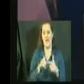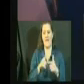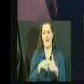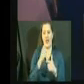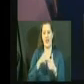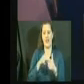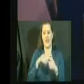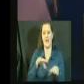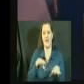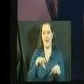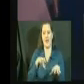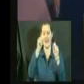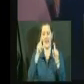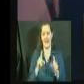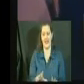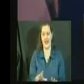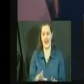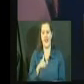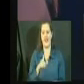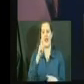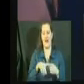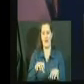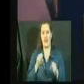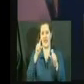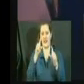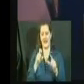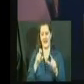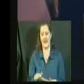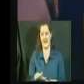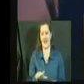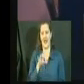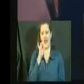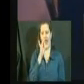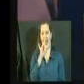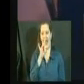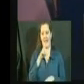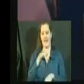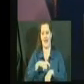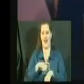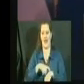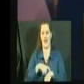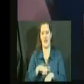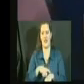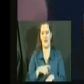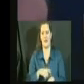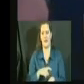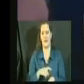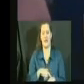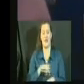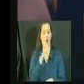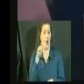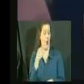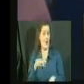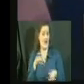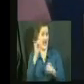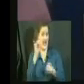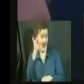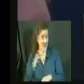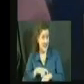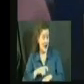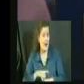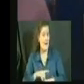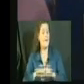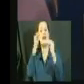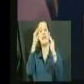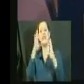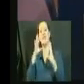they take that test, they have to take that test 8 times. And not only do they have to take it 8 times, the